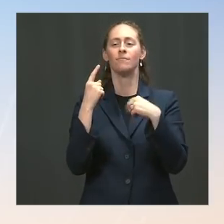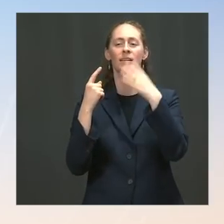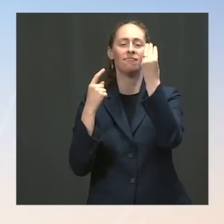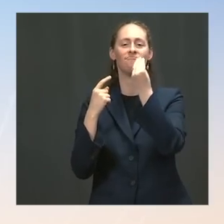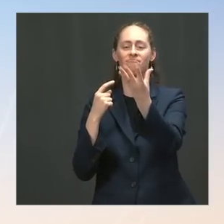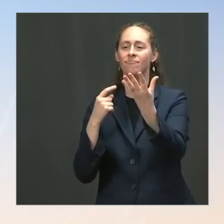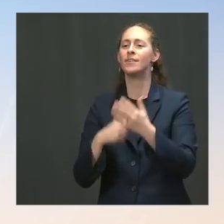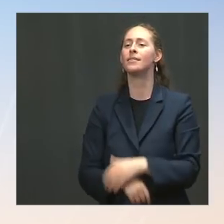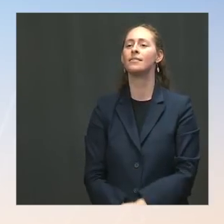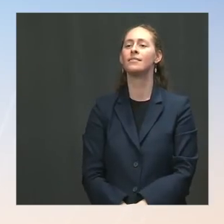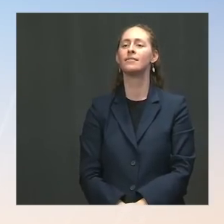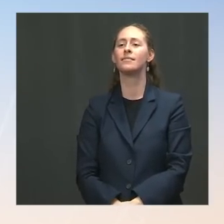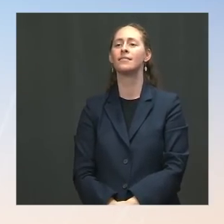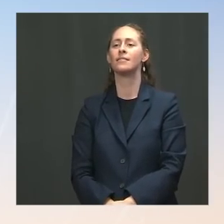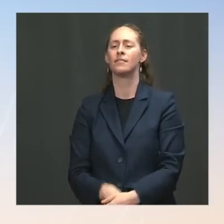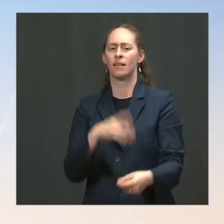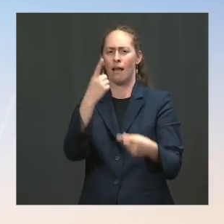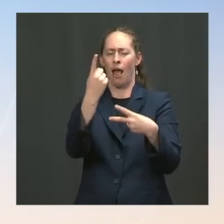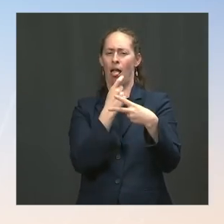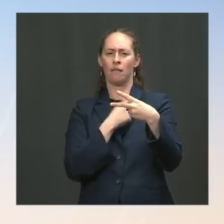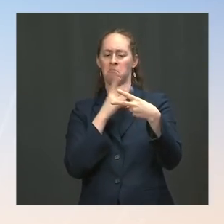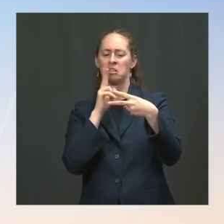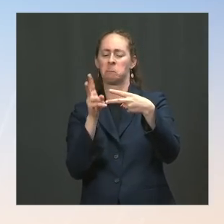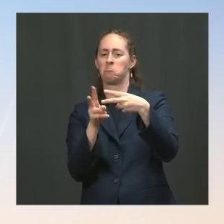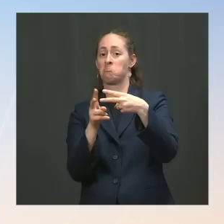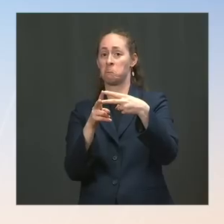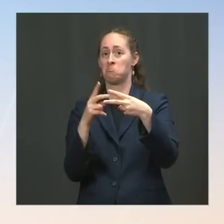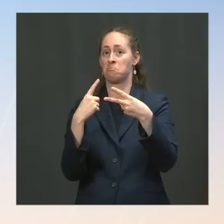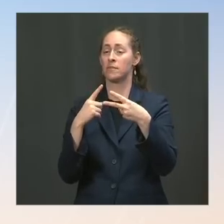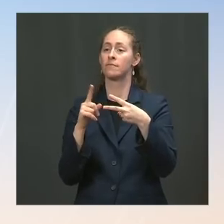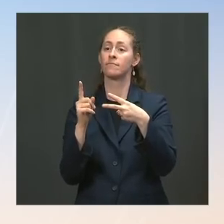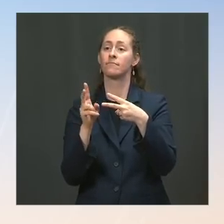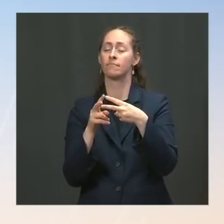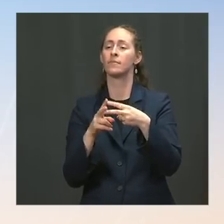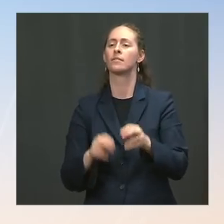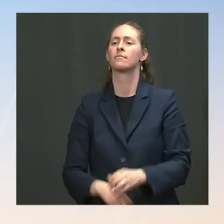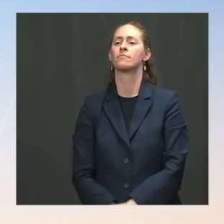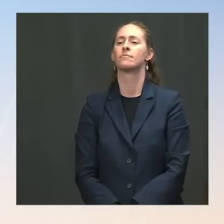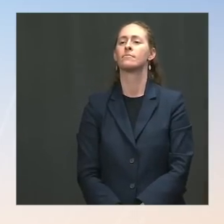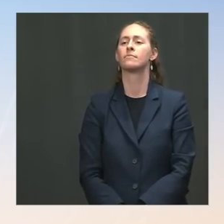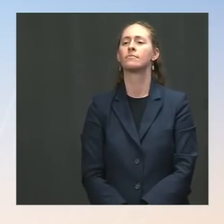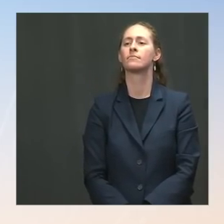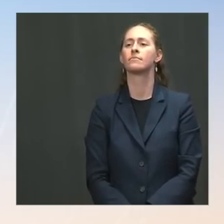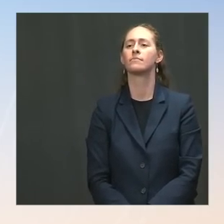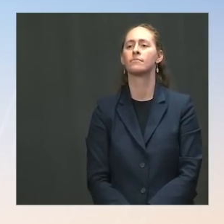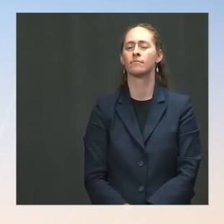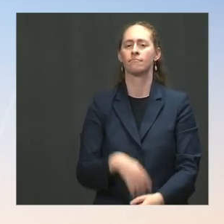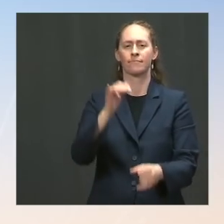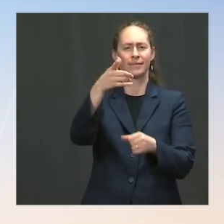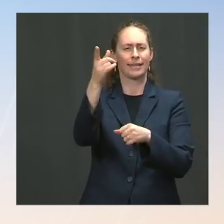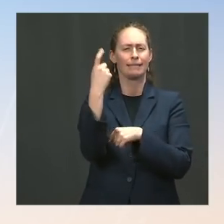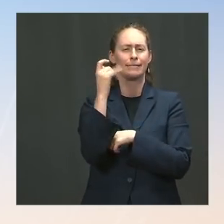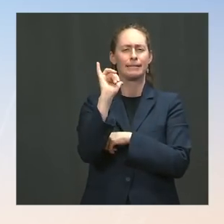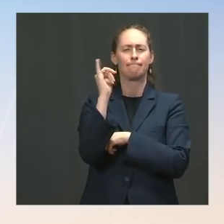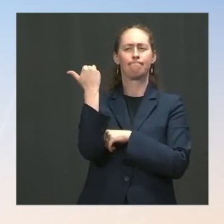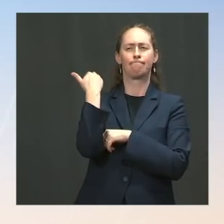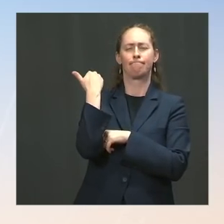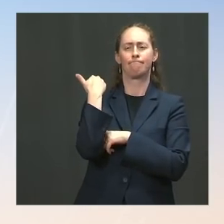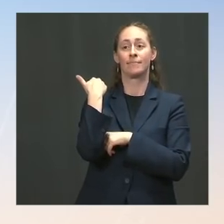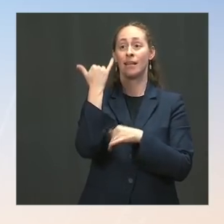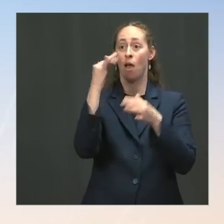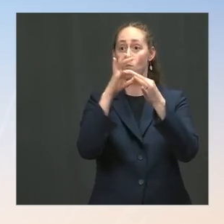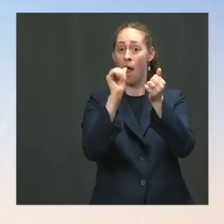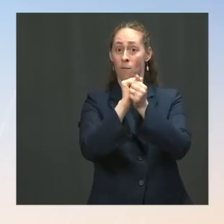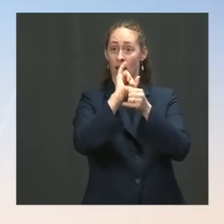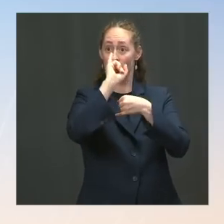Let me reiterate, and I know Francesca asked a question about this the other day, the importance of international travel. Given where we are